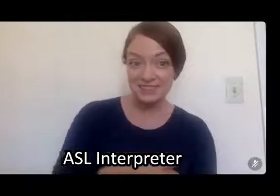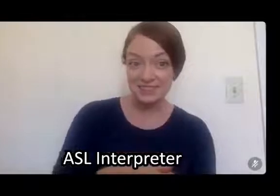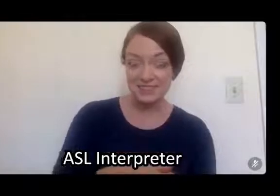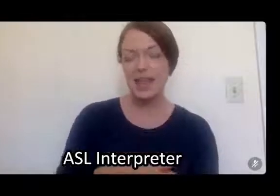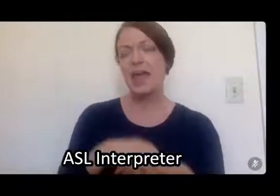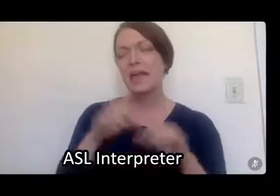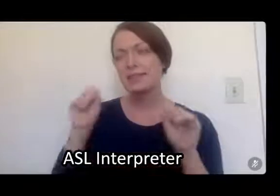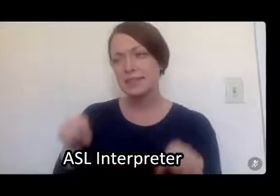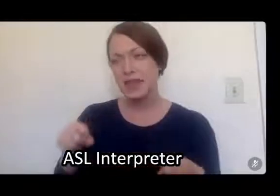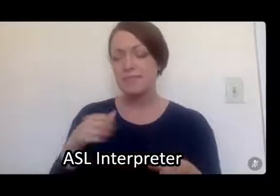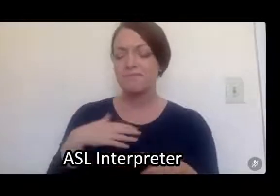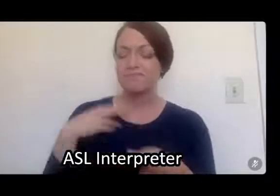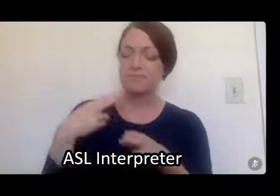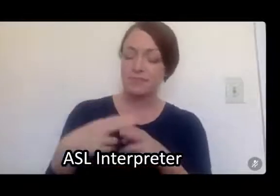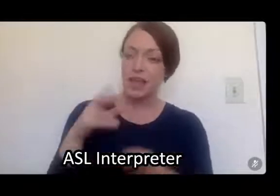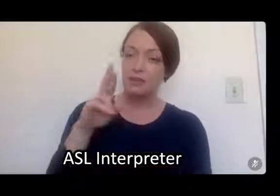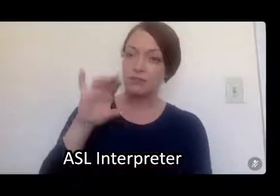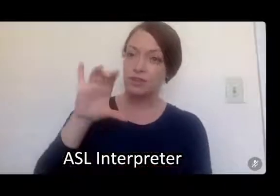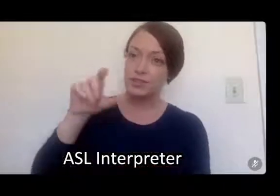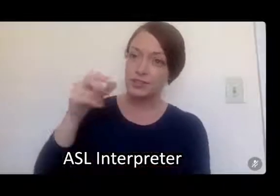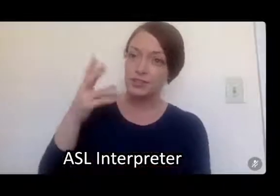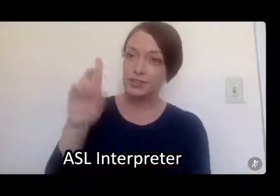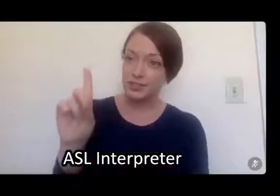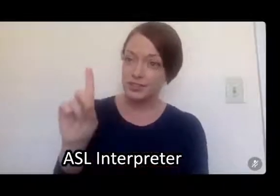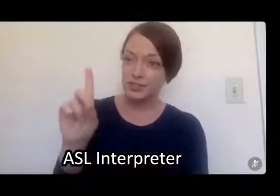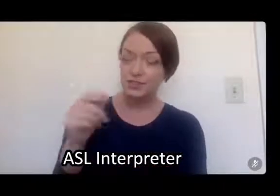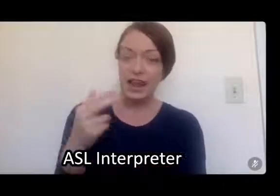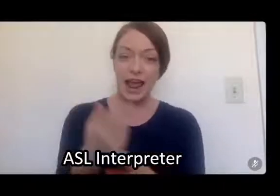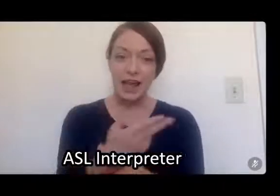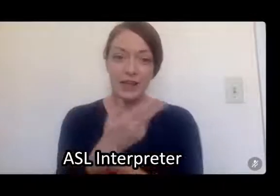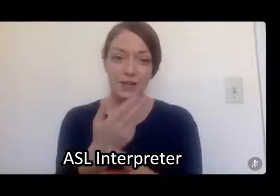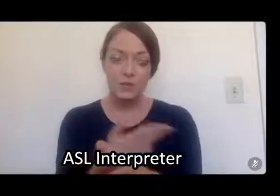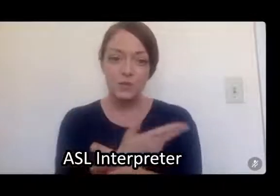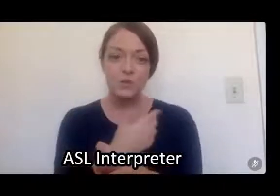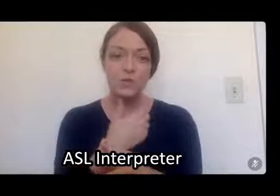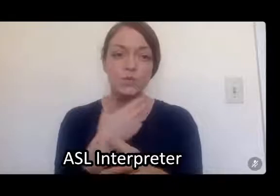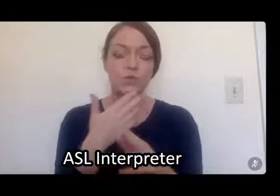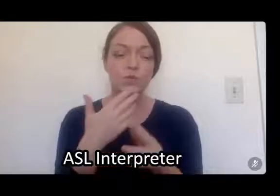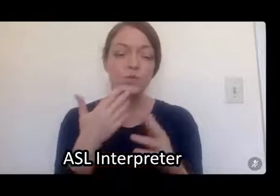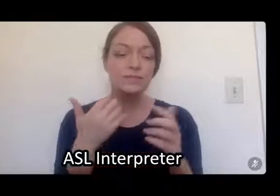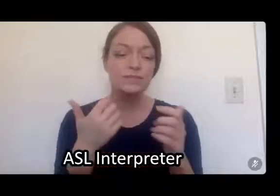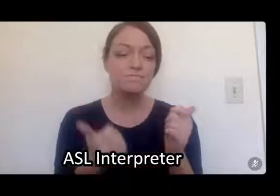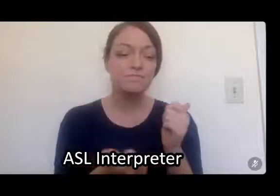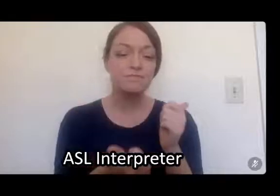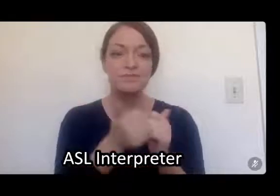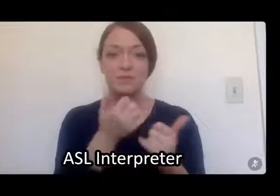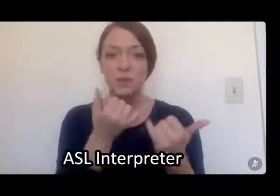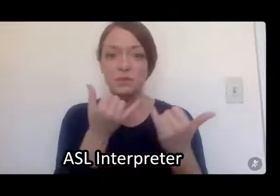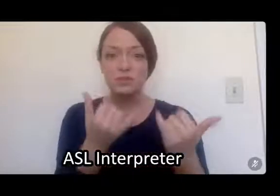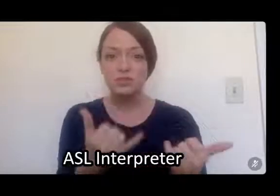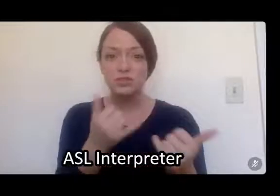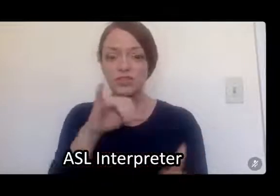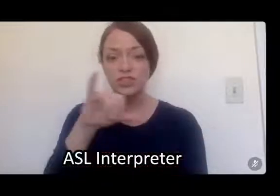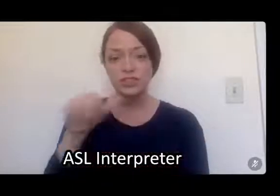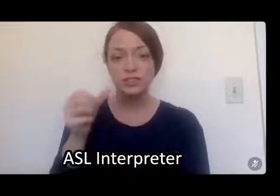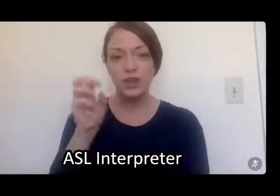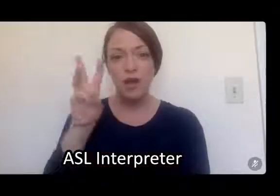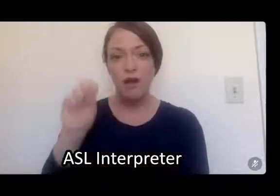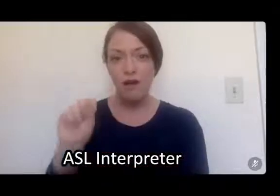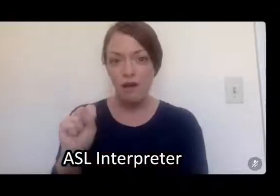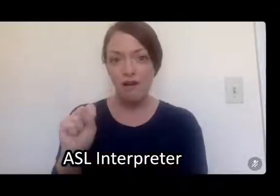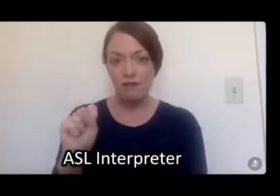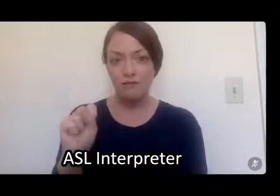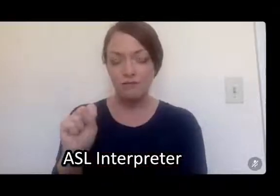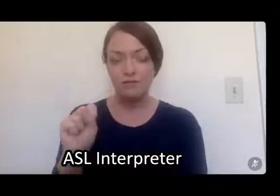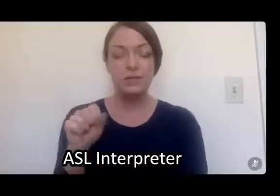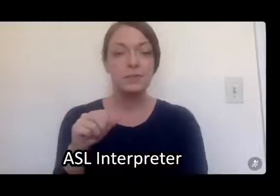Yeah, my name is Richard, and I use the most current version of JAWS because I